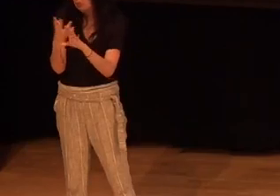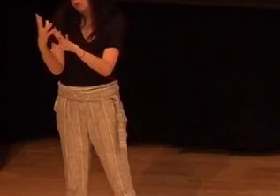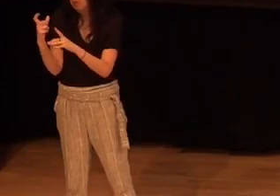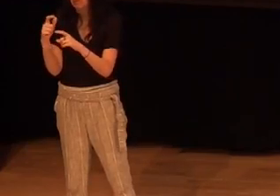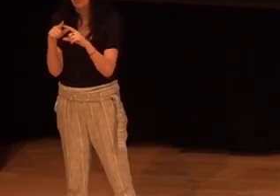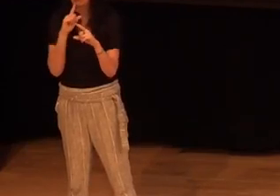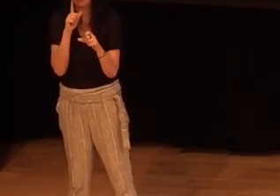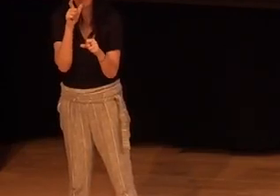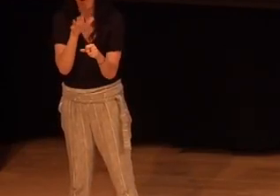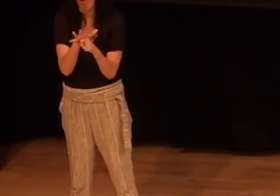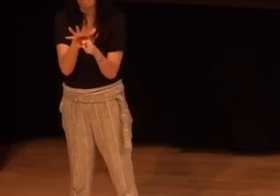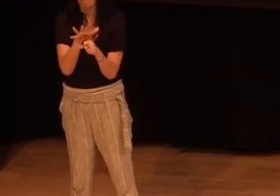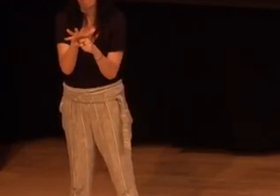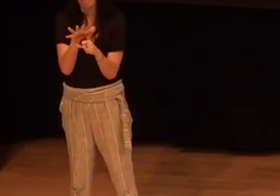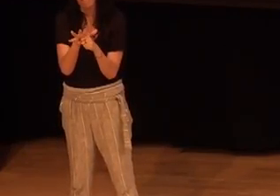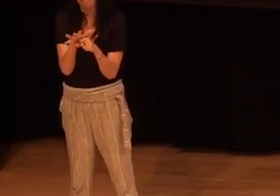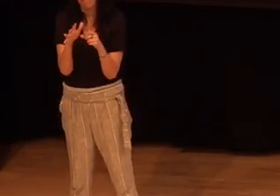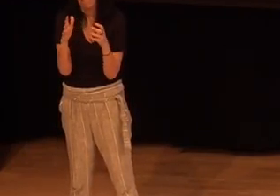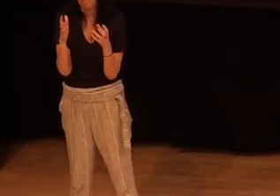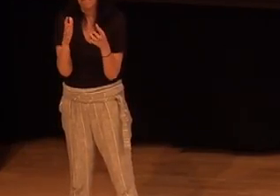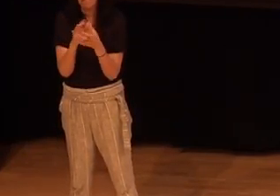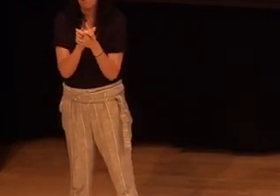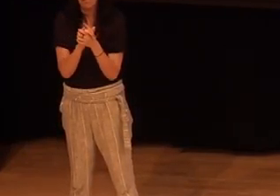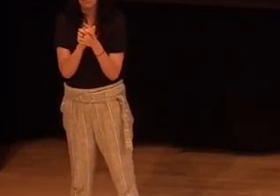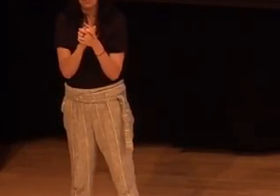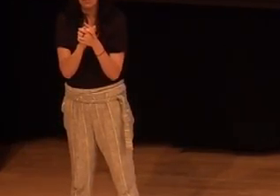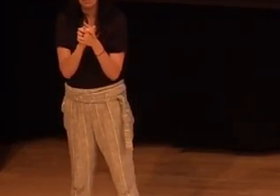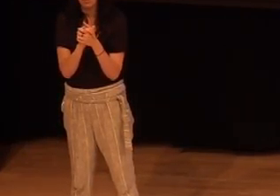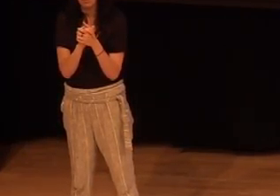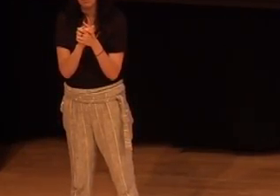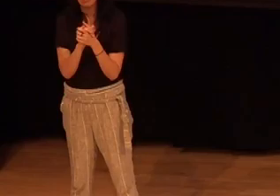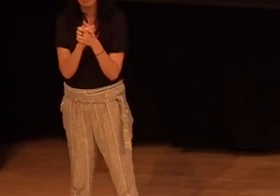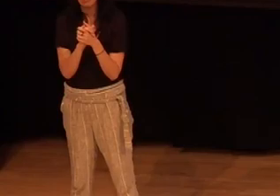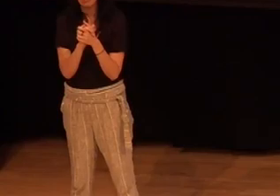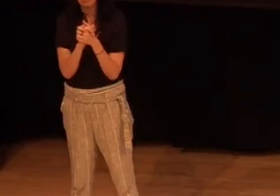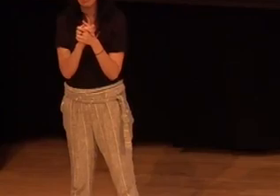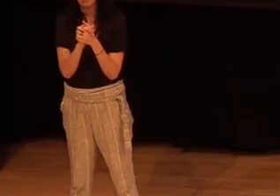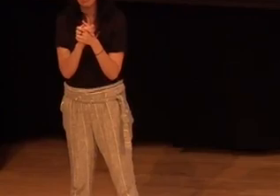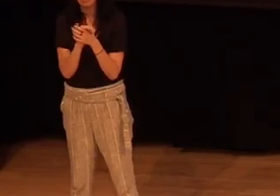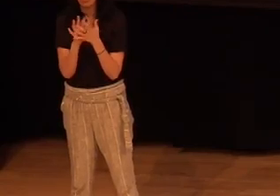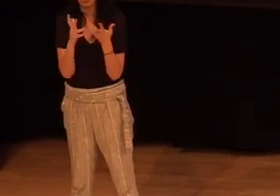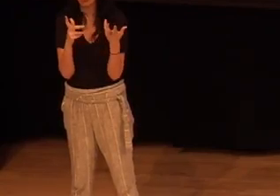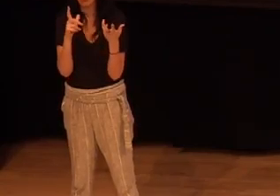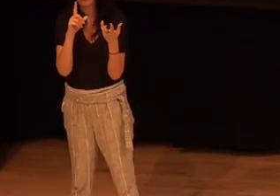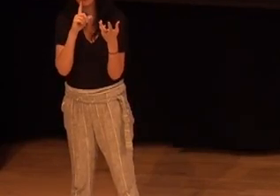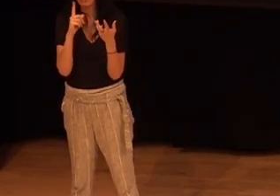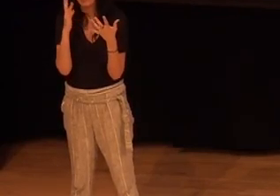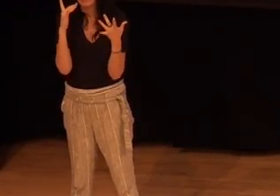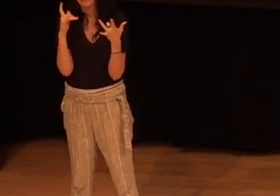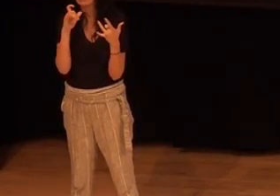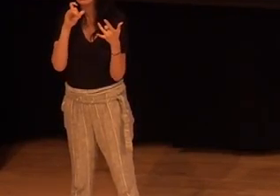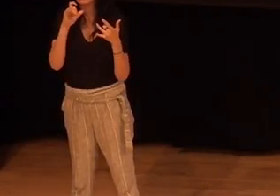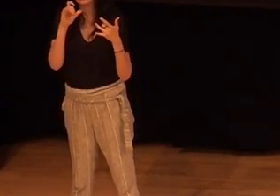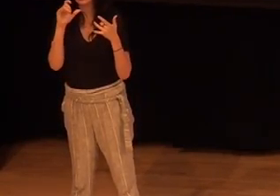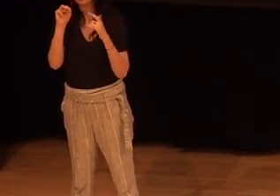not enough in the sense that it doesn't command a great part of the media. I find